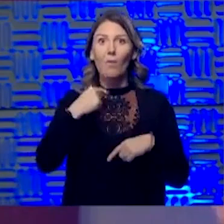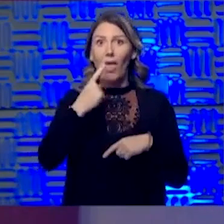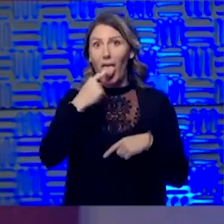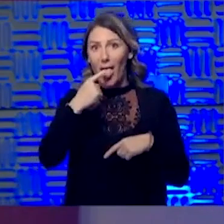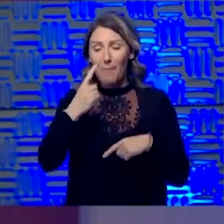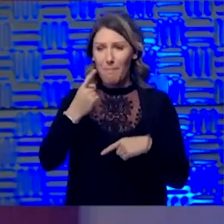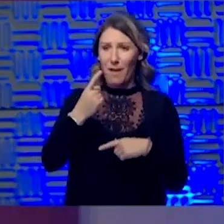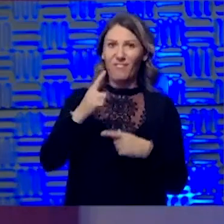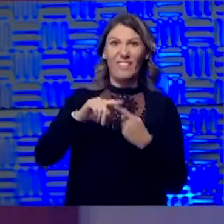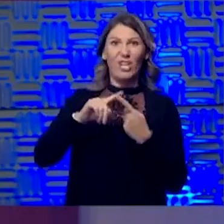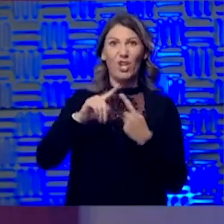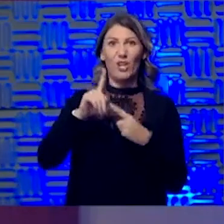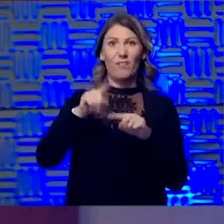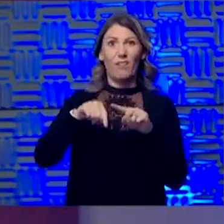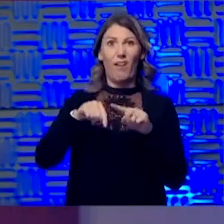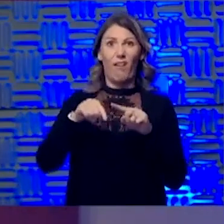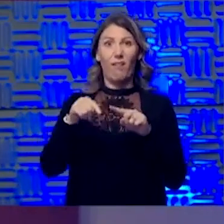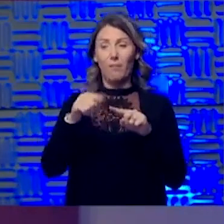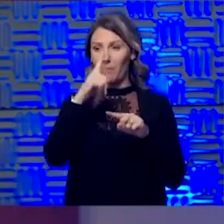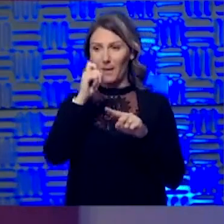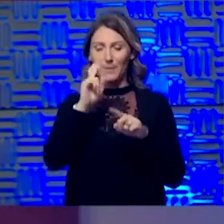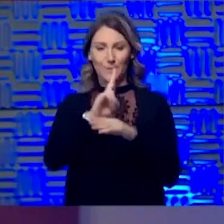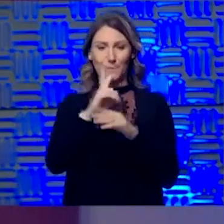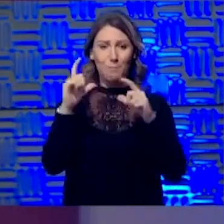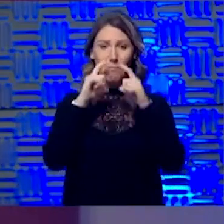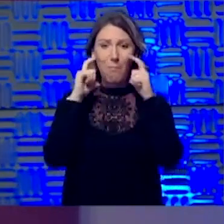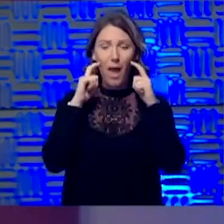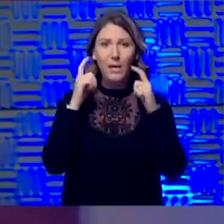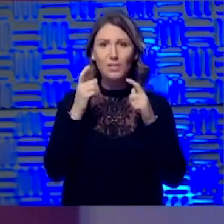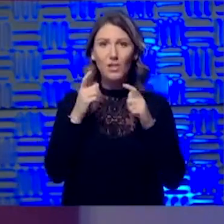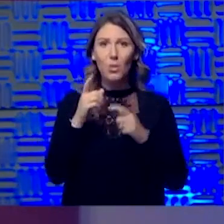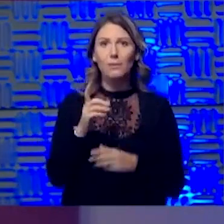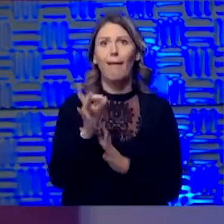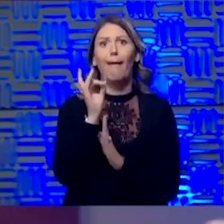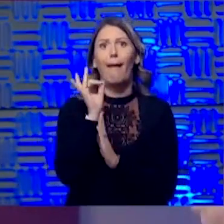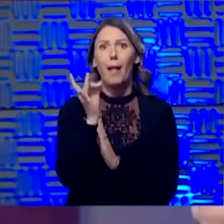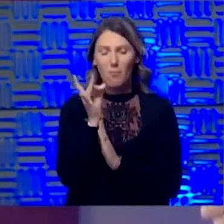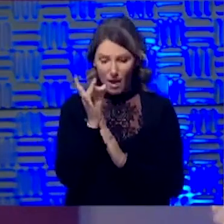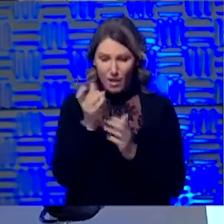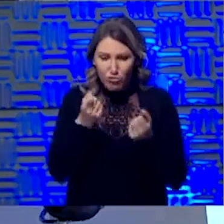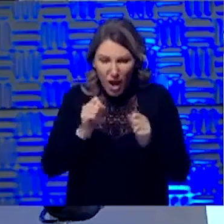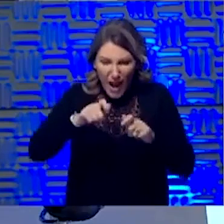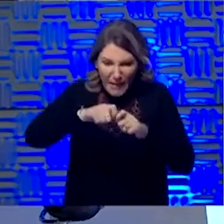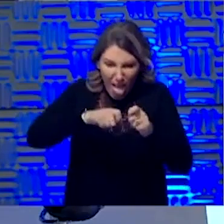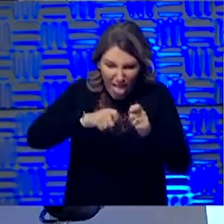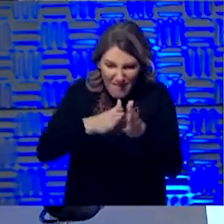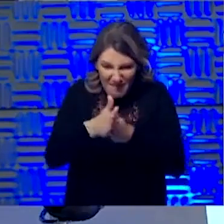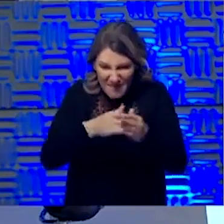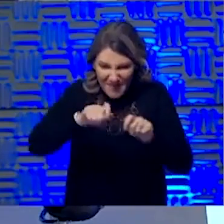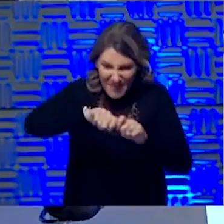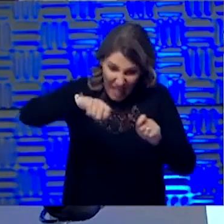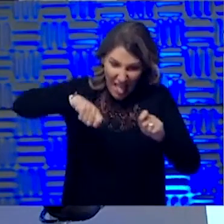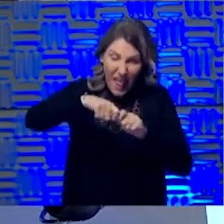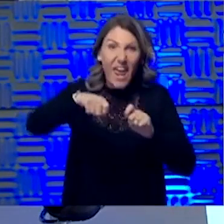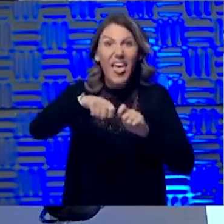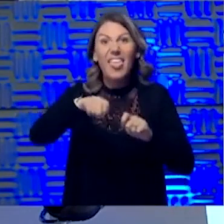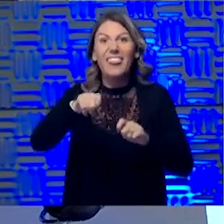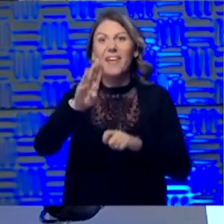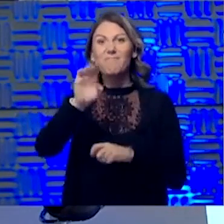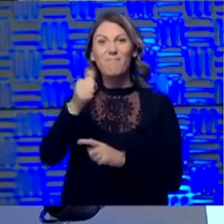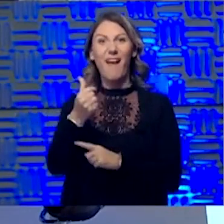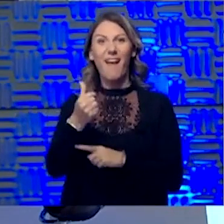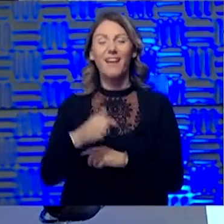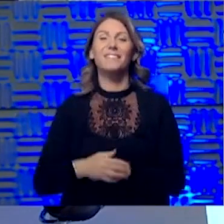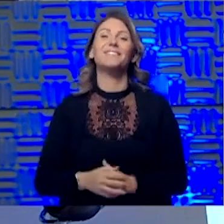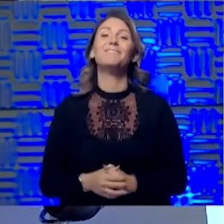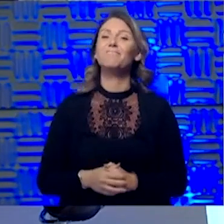can't do that anymore because I'm wearing a mask in there, so I spend probably 8 minutes trying to get the bag open.